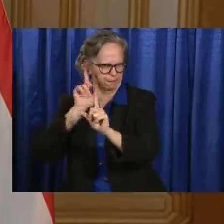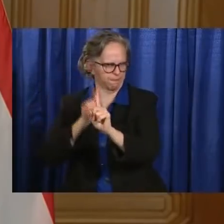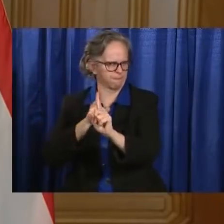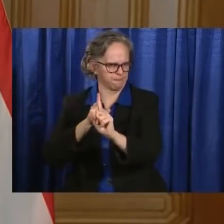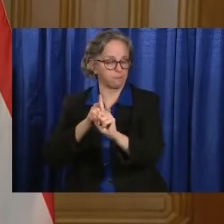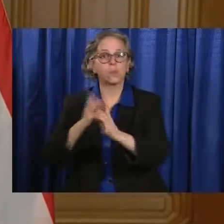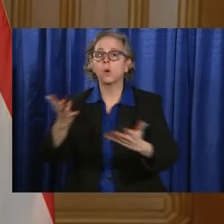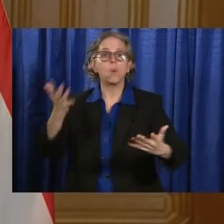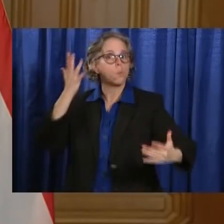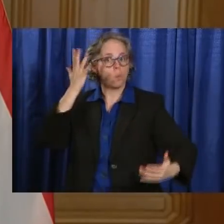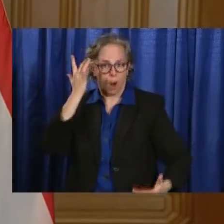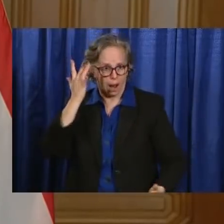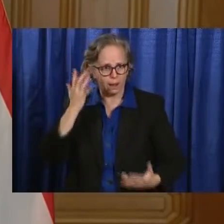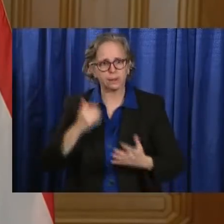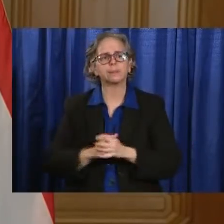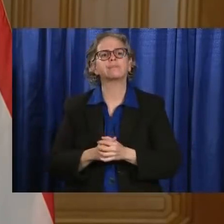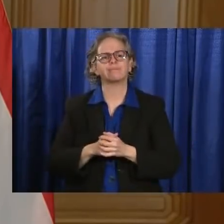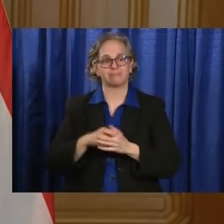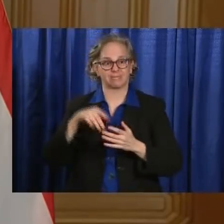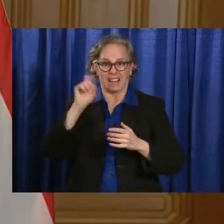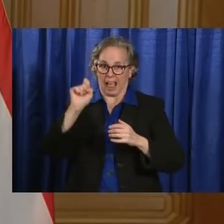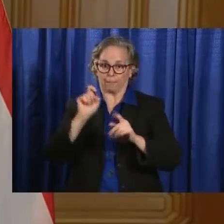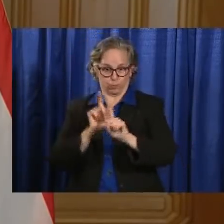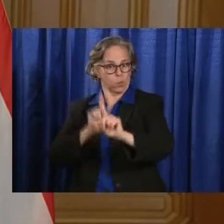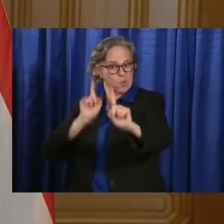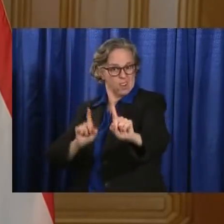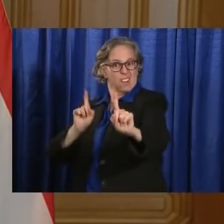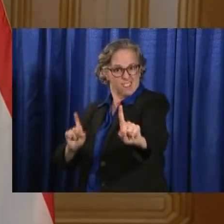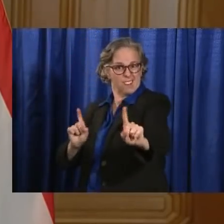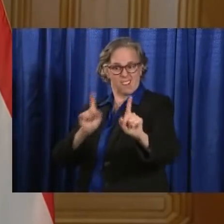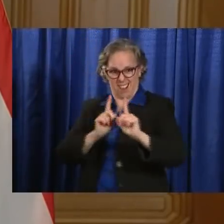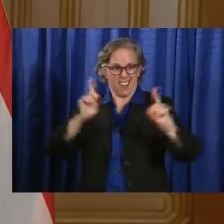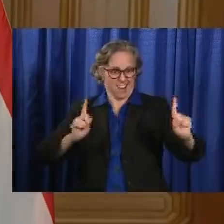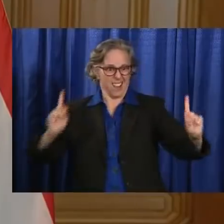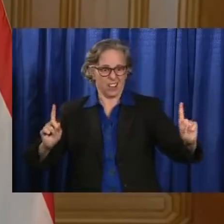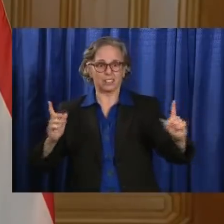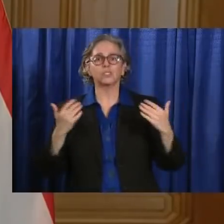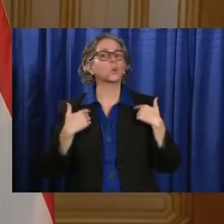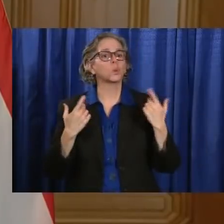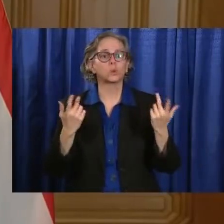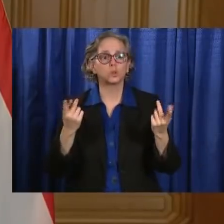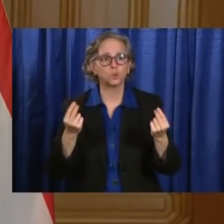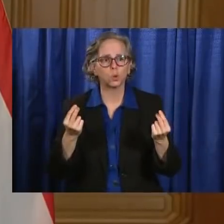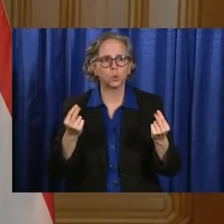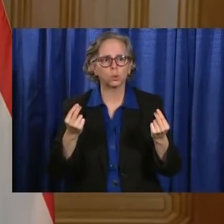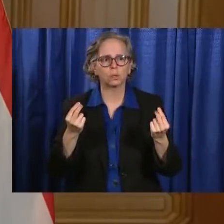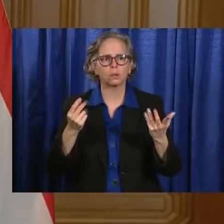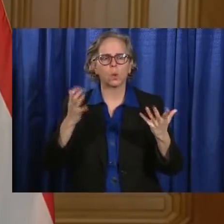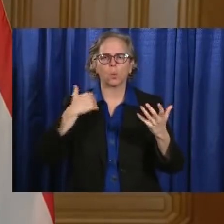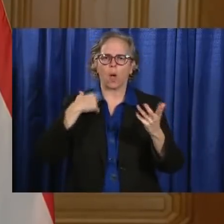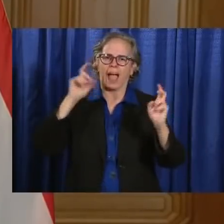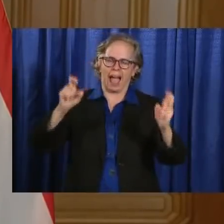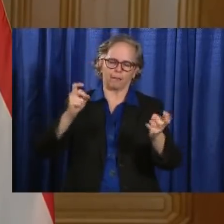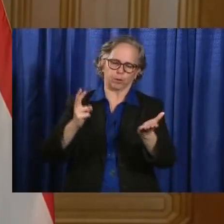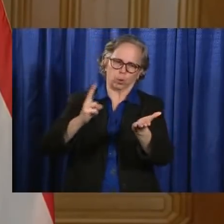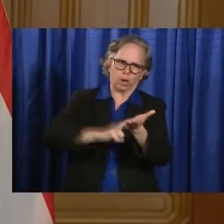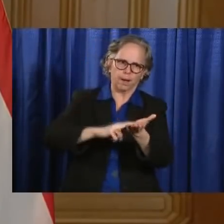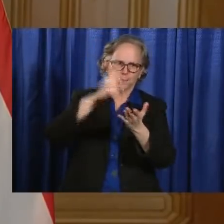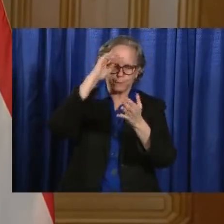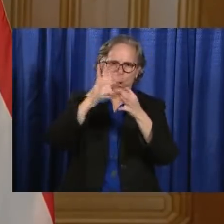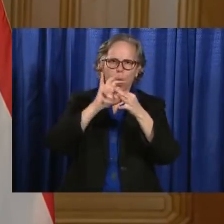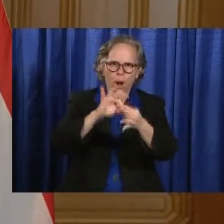legally allowing more work to be done in the health area because